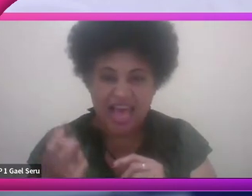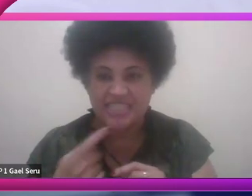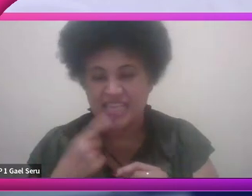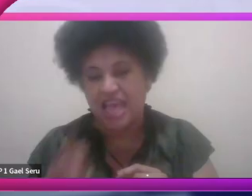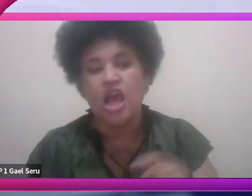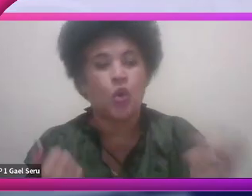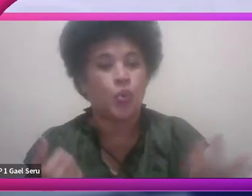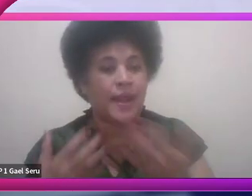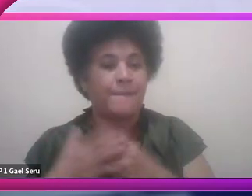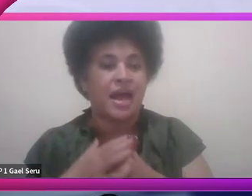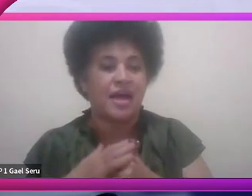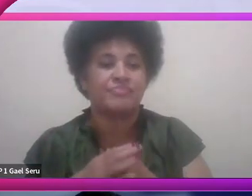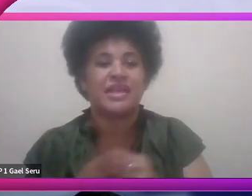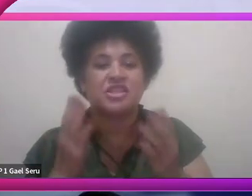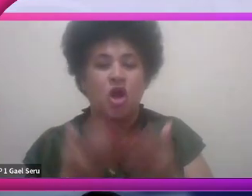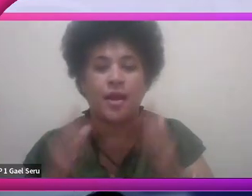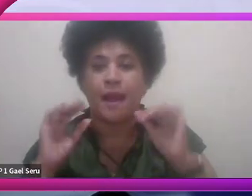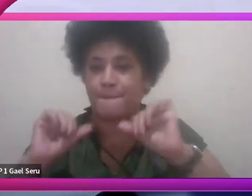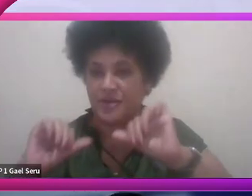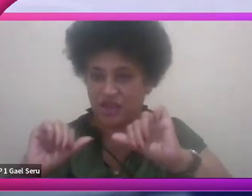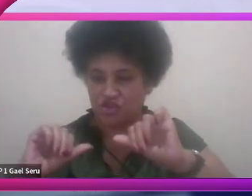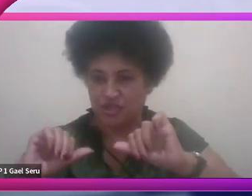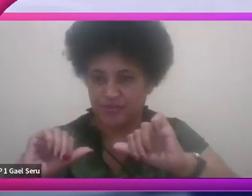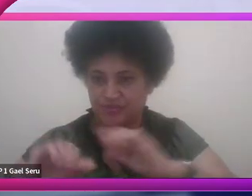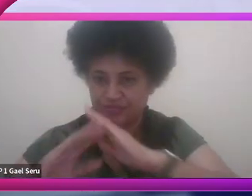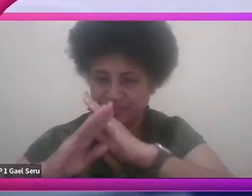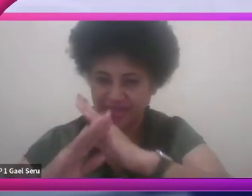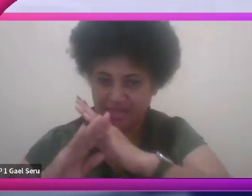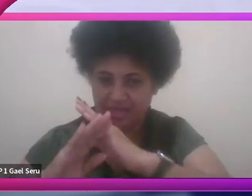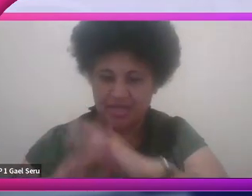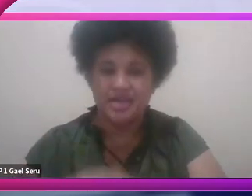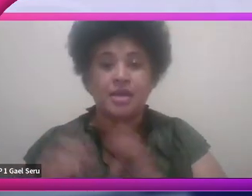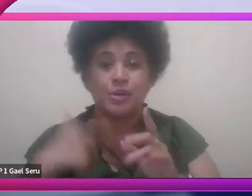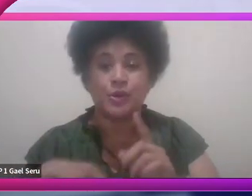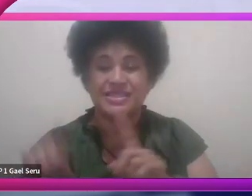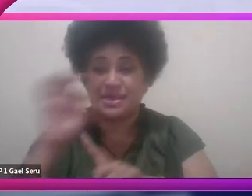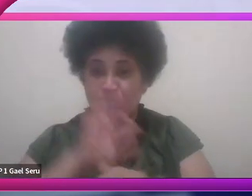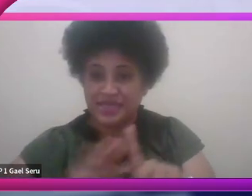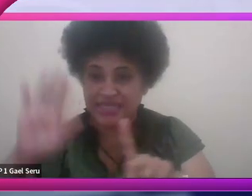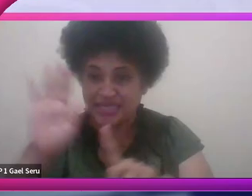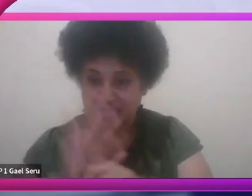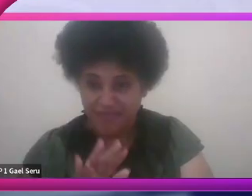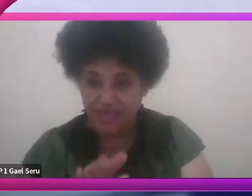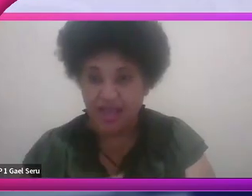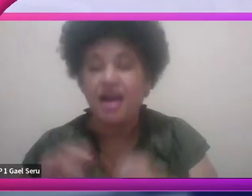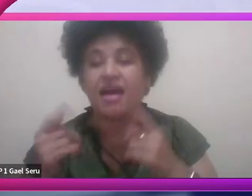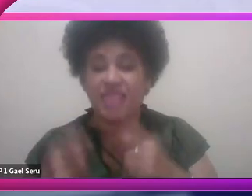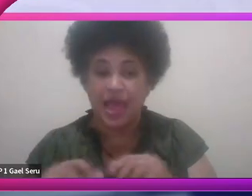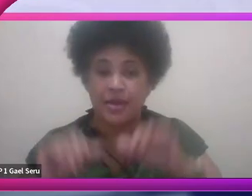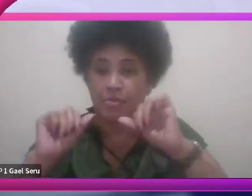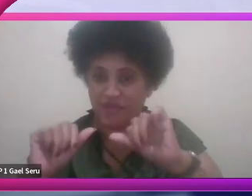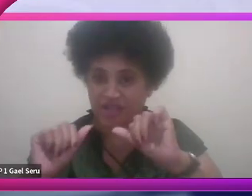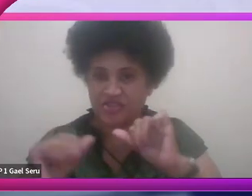diagnostic, and also treatment. But why I mark into red? Because in the Pacific, fertility prevention is